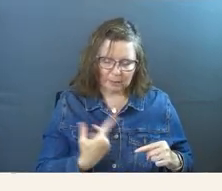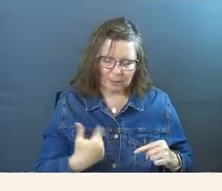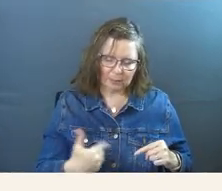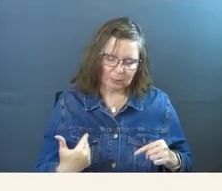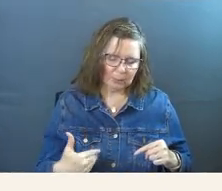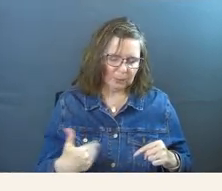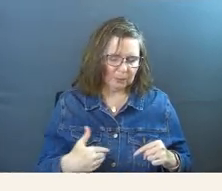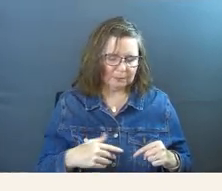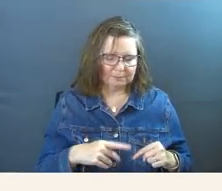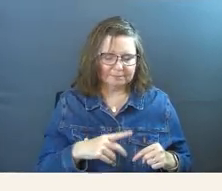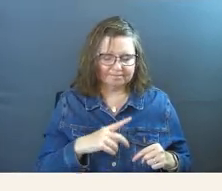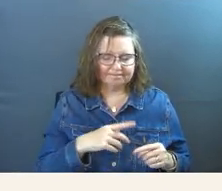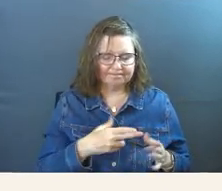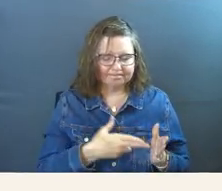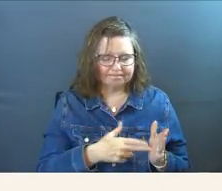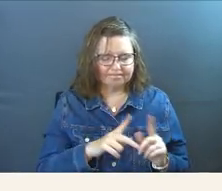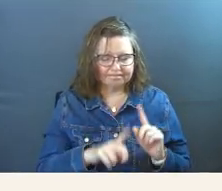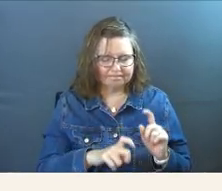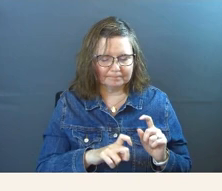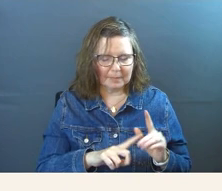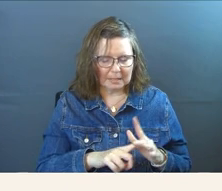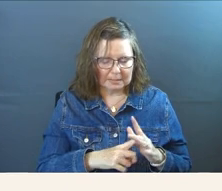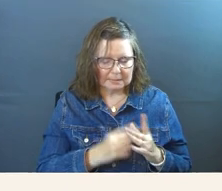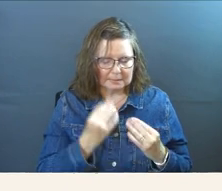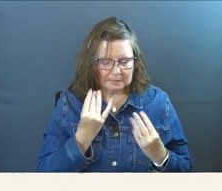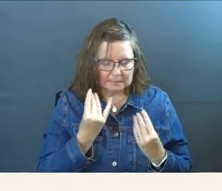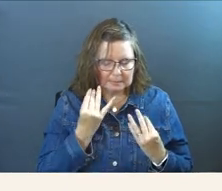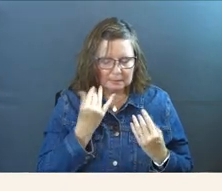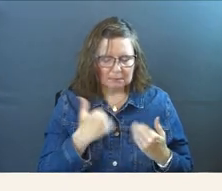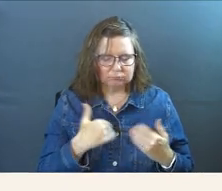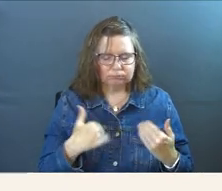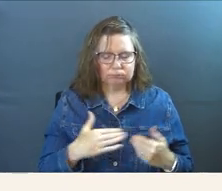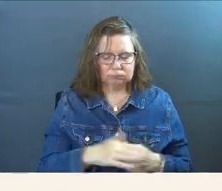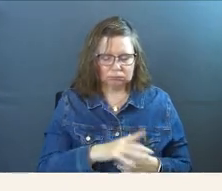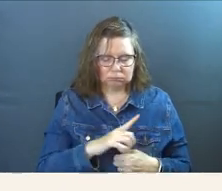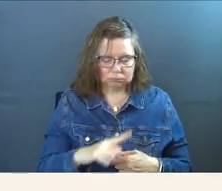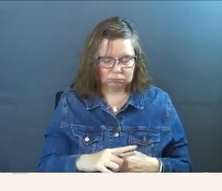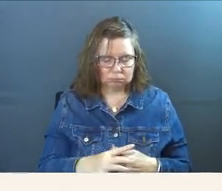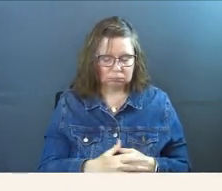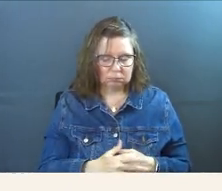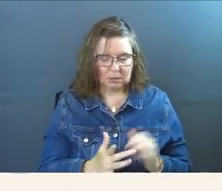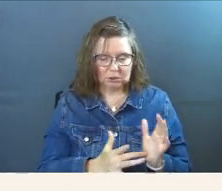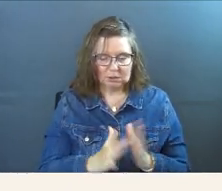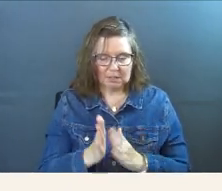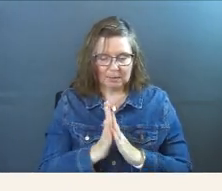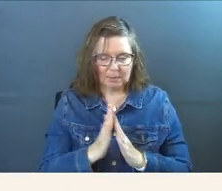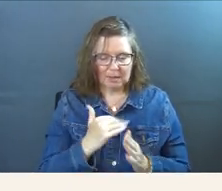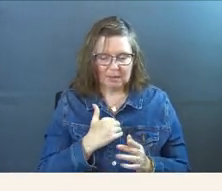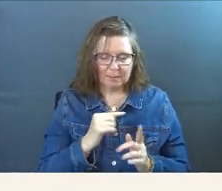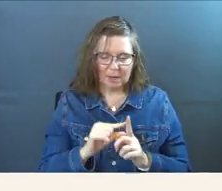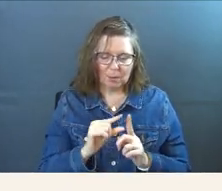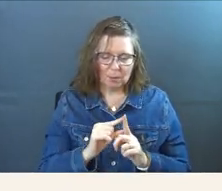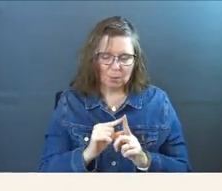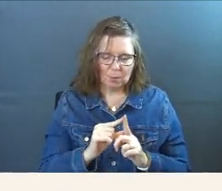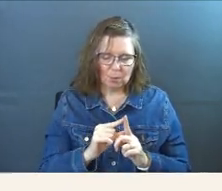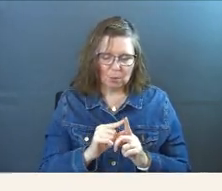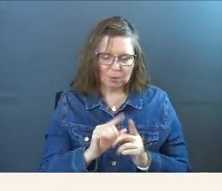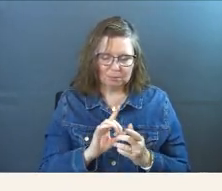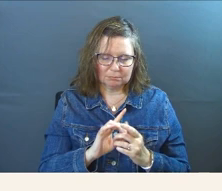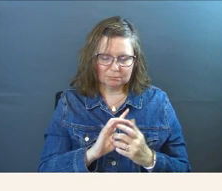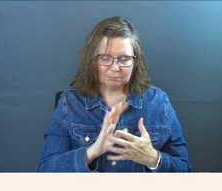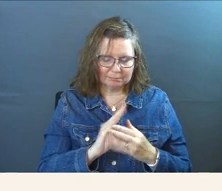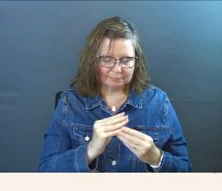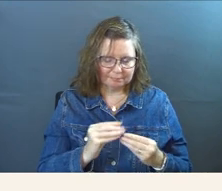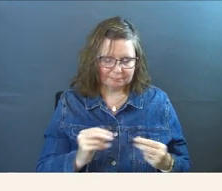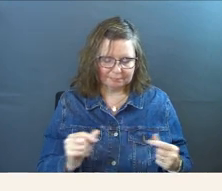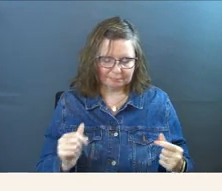God. And God, this all stirs things up in us, Lord. And Jesus, I pray that my words would just fall away right now, God,